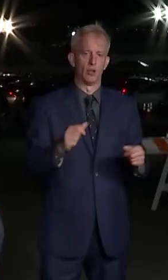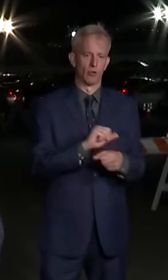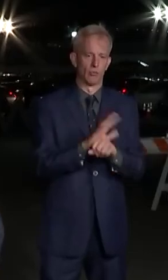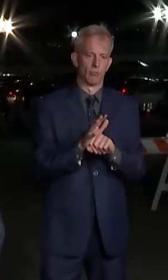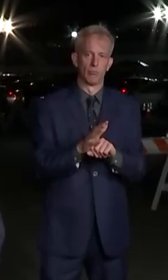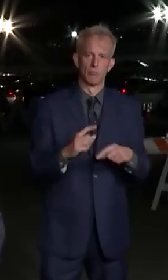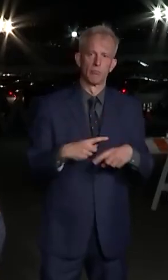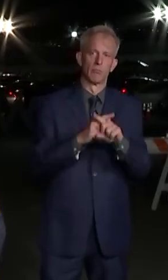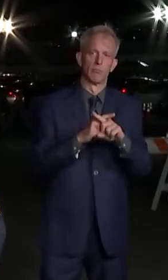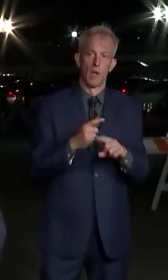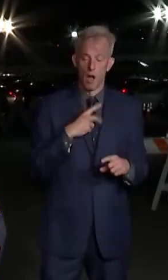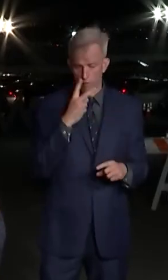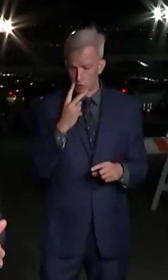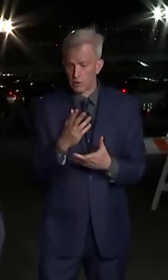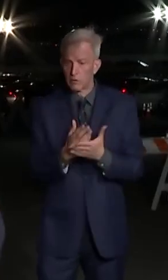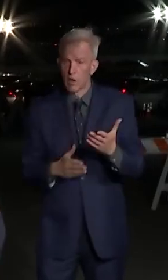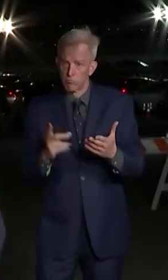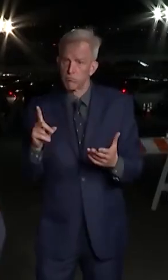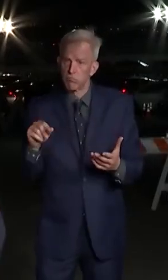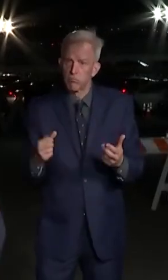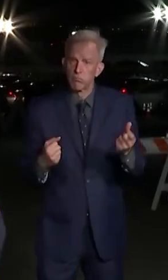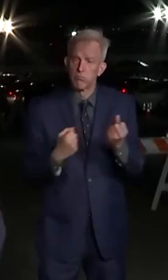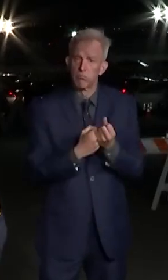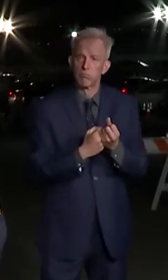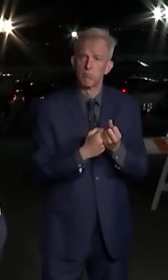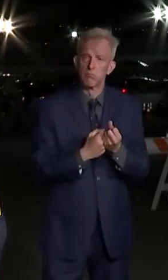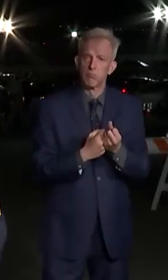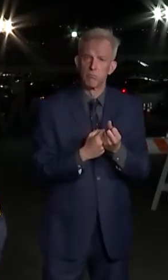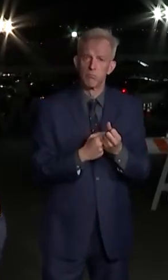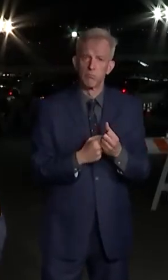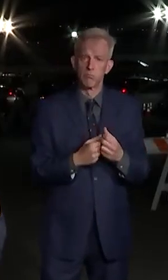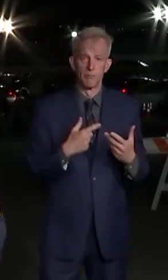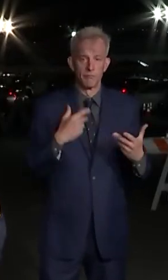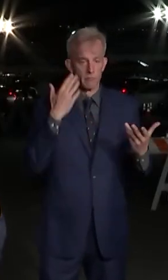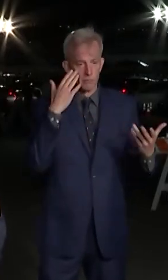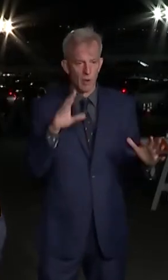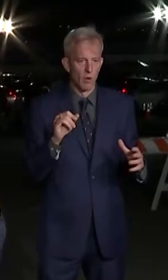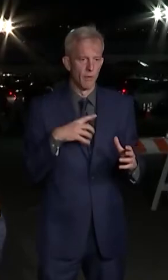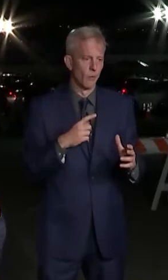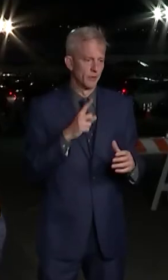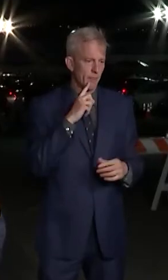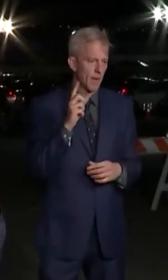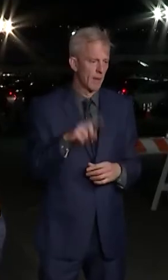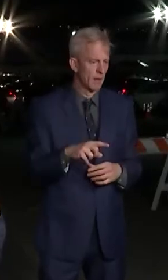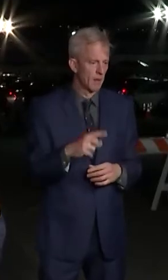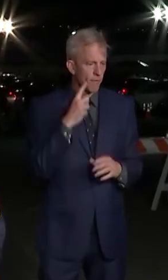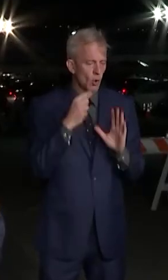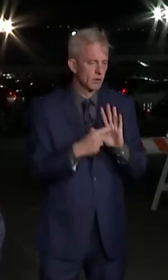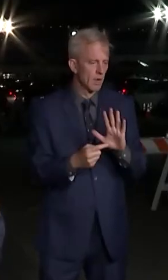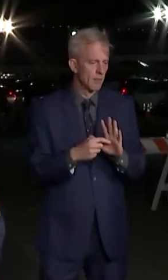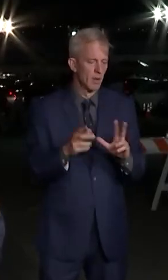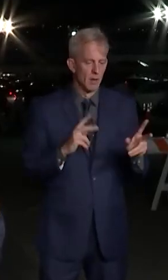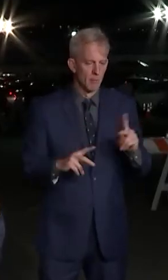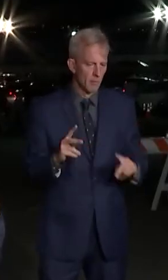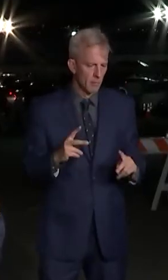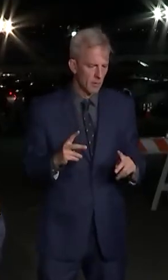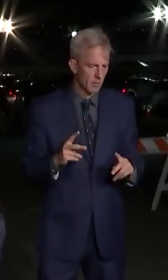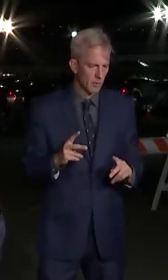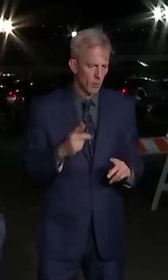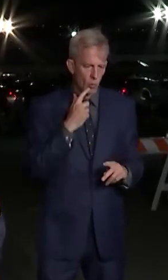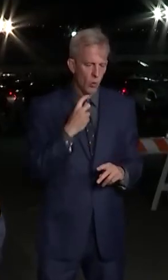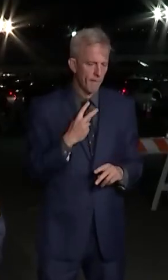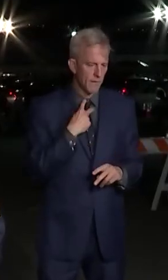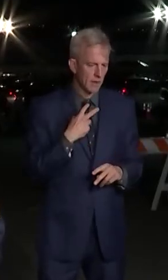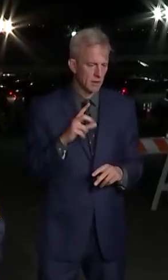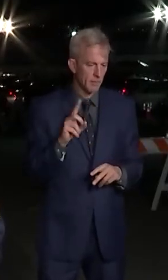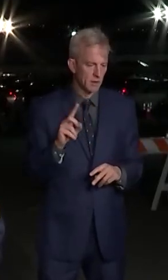I do support them. There may be places where we tweak it. I don't know that he wants to mandate, for instance, that folks with who are the victims of